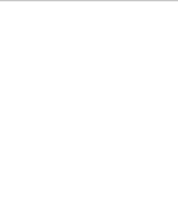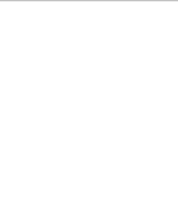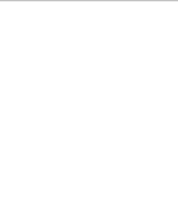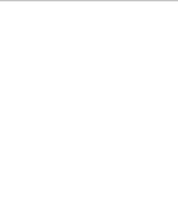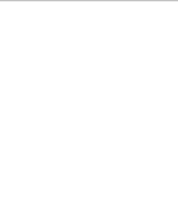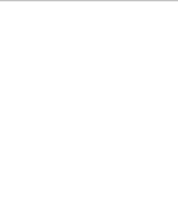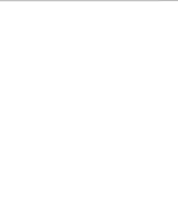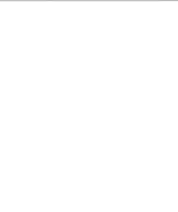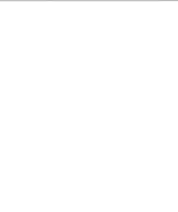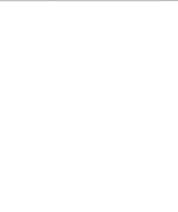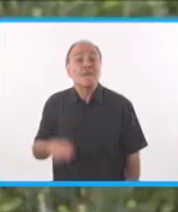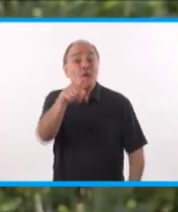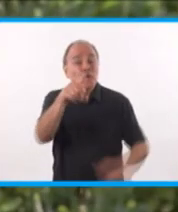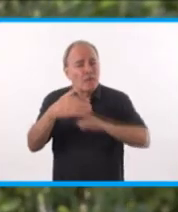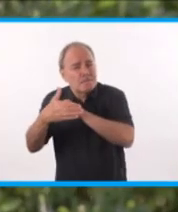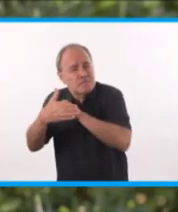Principle 3